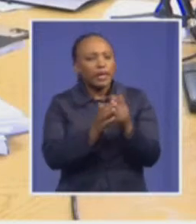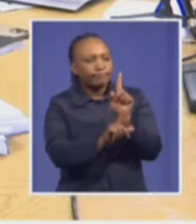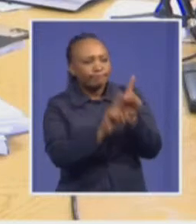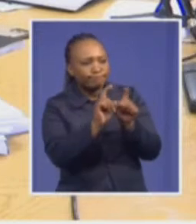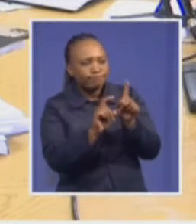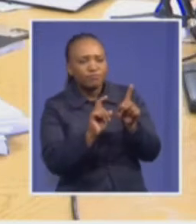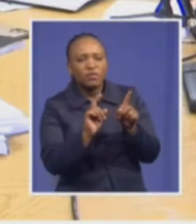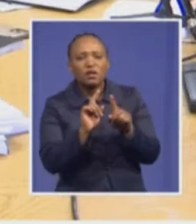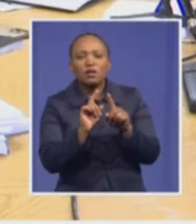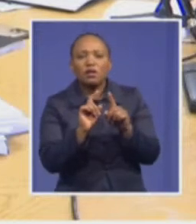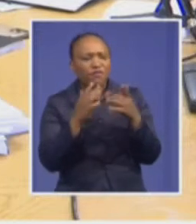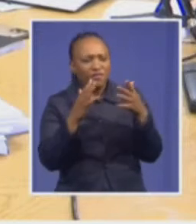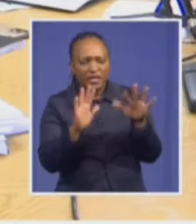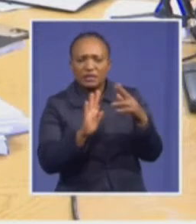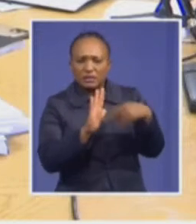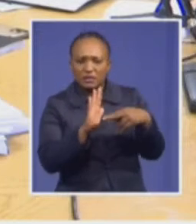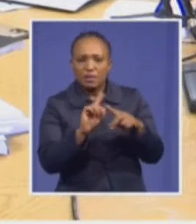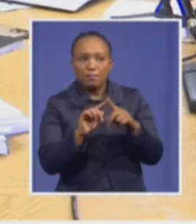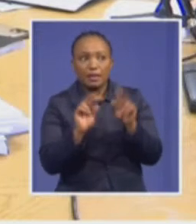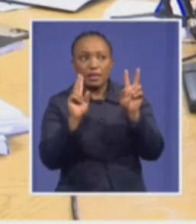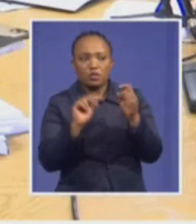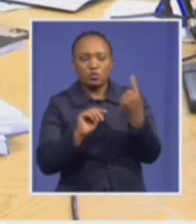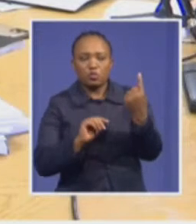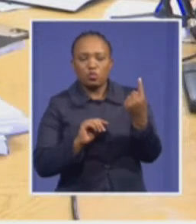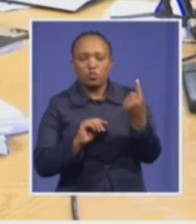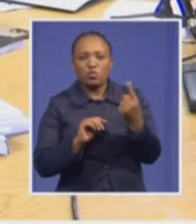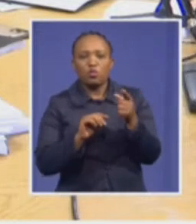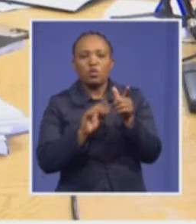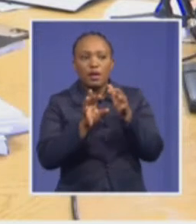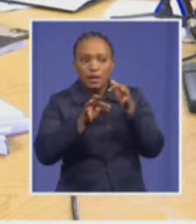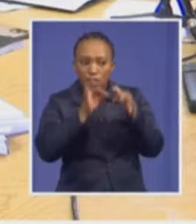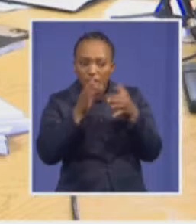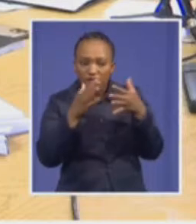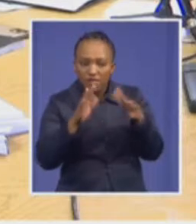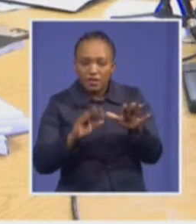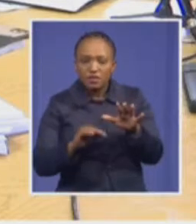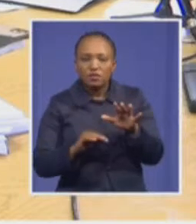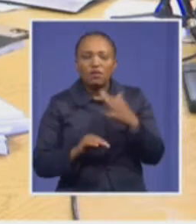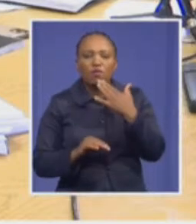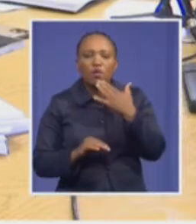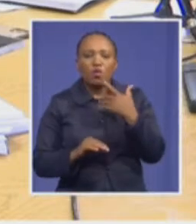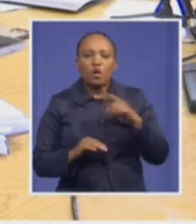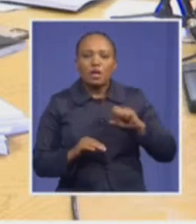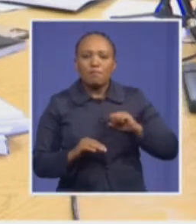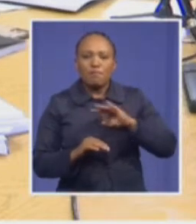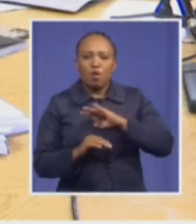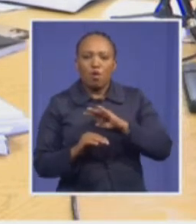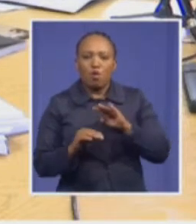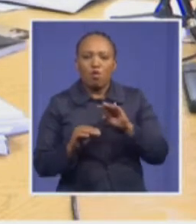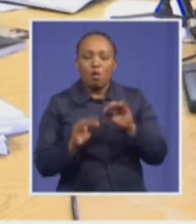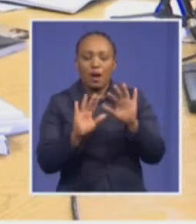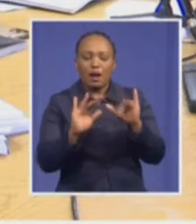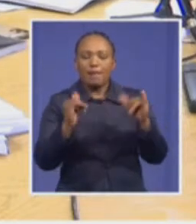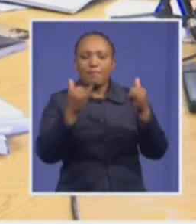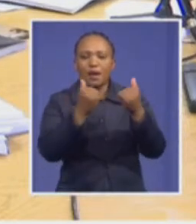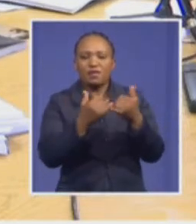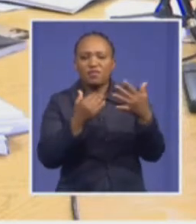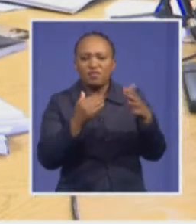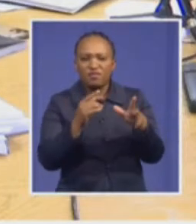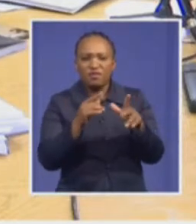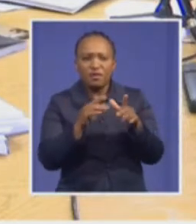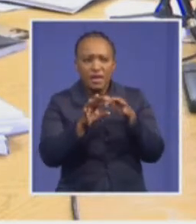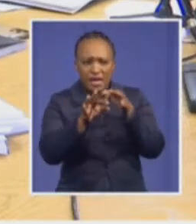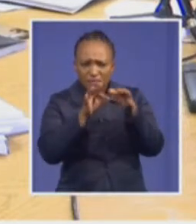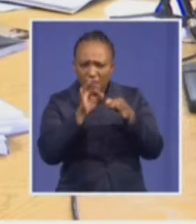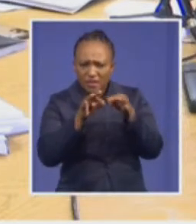is you got an explanation from the employee to say how it came about. Were you satisfied with the explanation? That's the only issue before me.